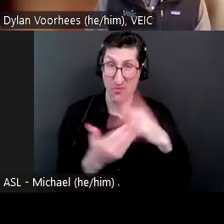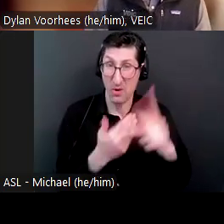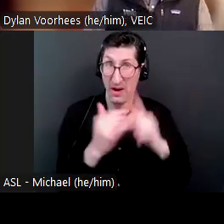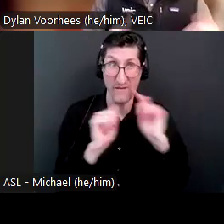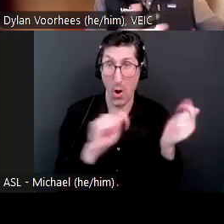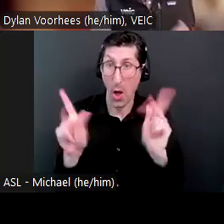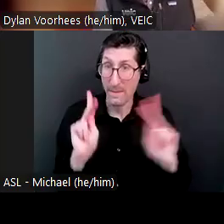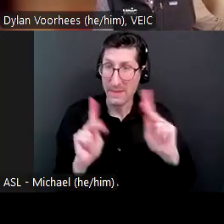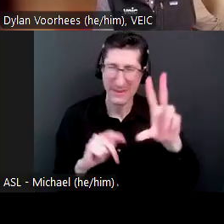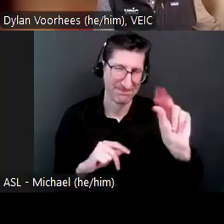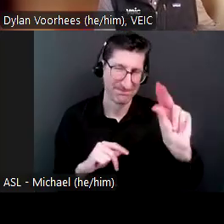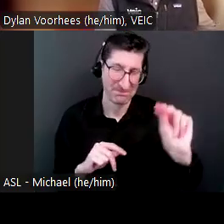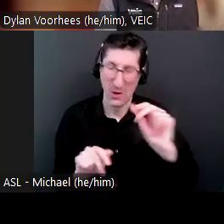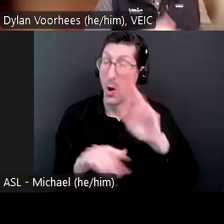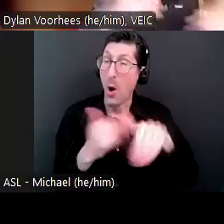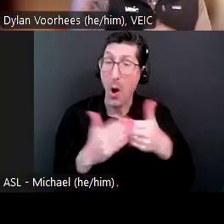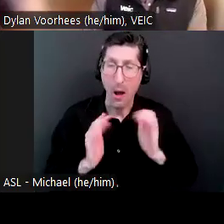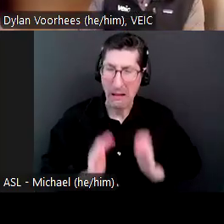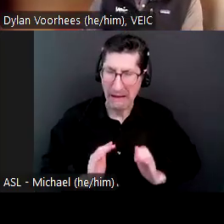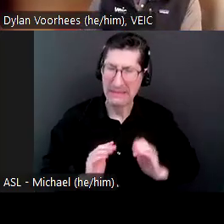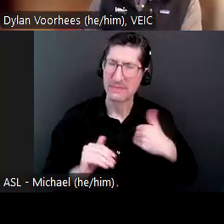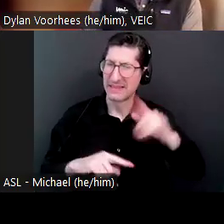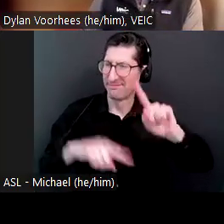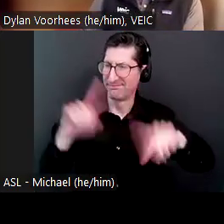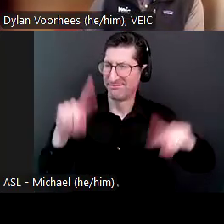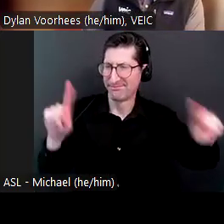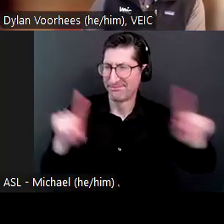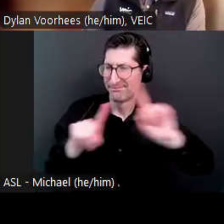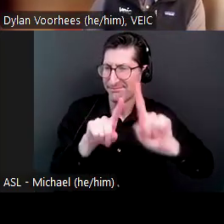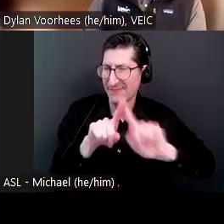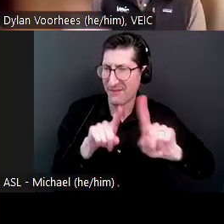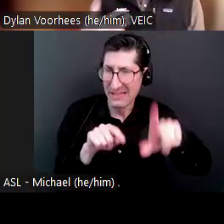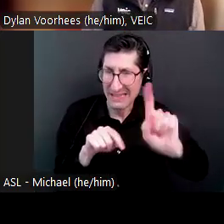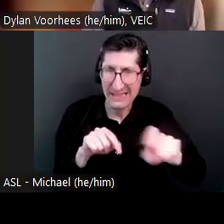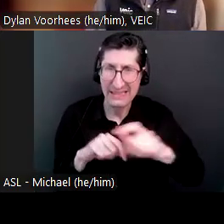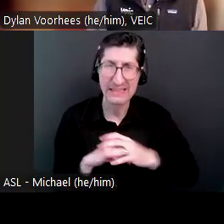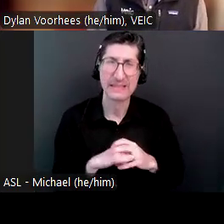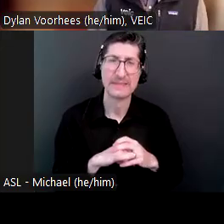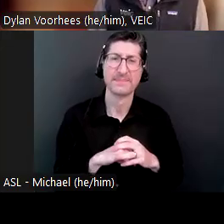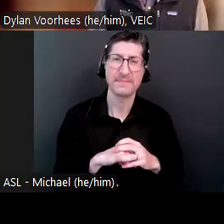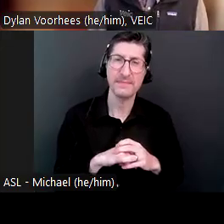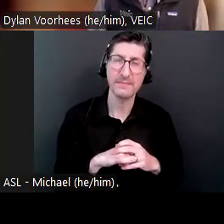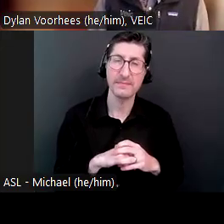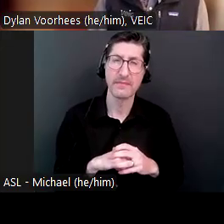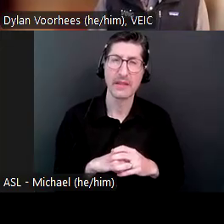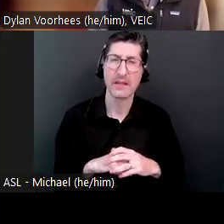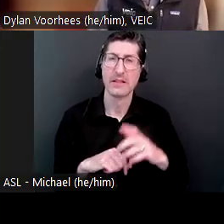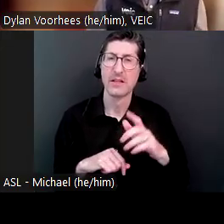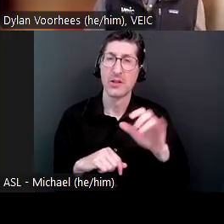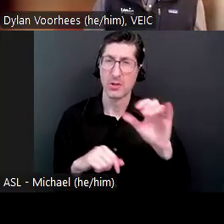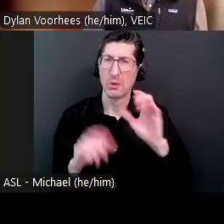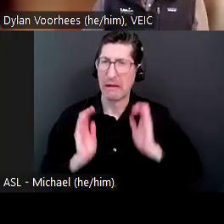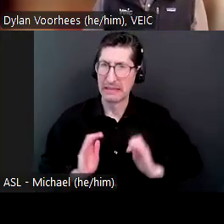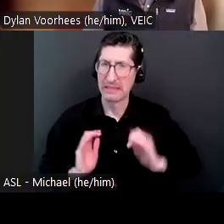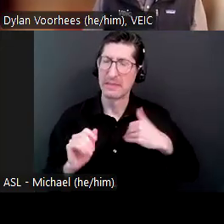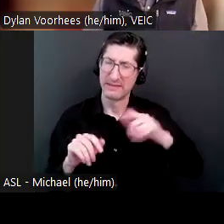same needs. Not only do, of course, residential customers need different things from large commercial building owners, but many customers have different types of needs or